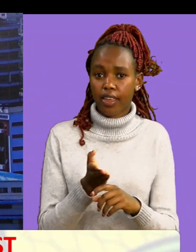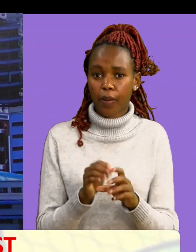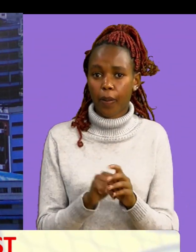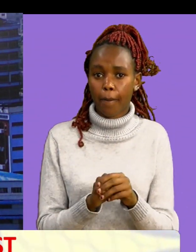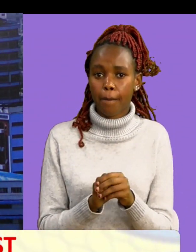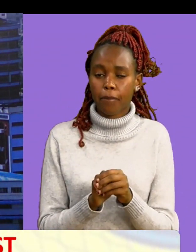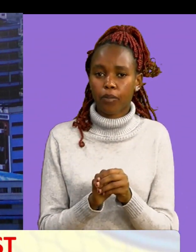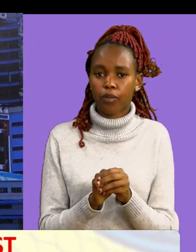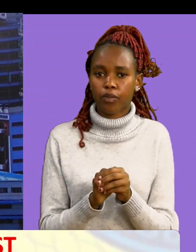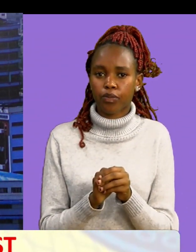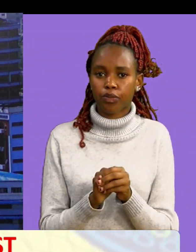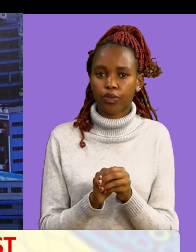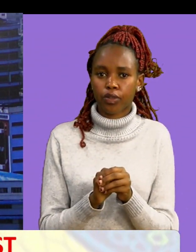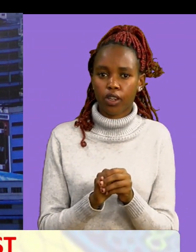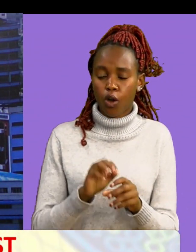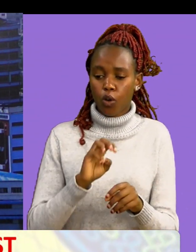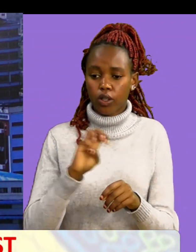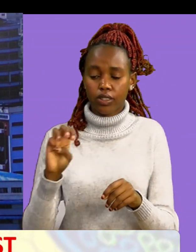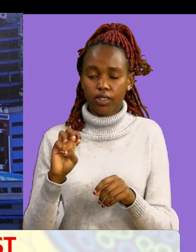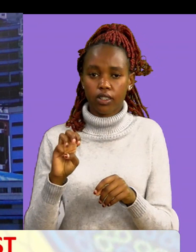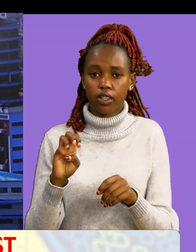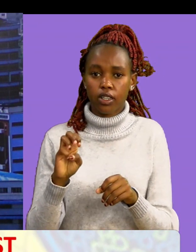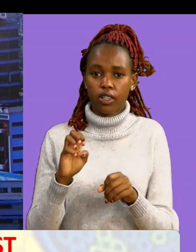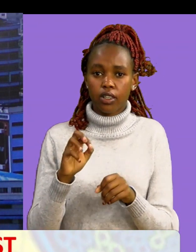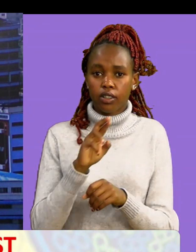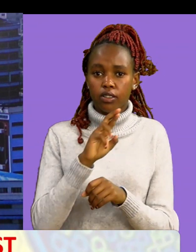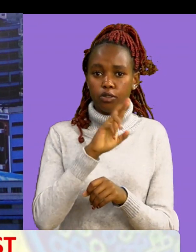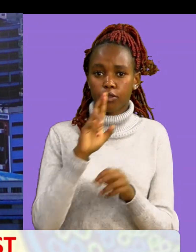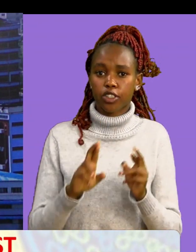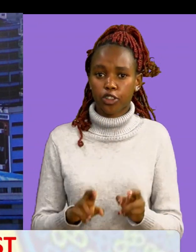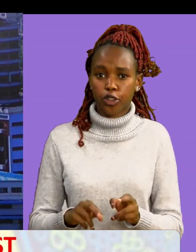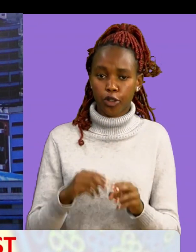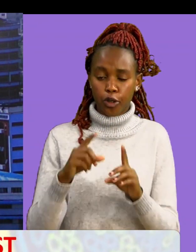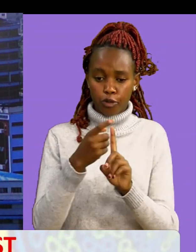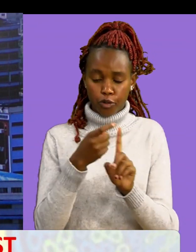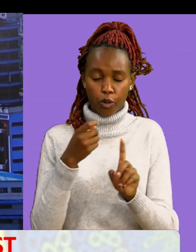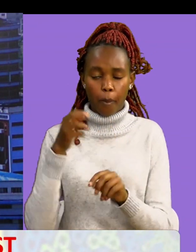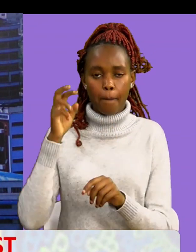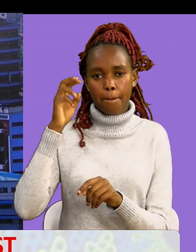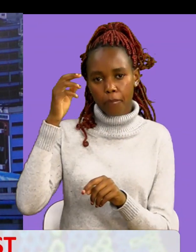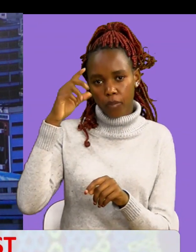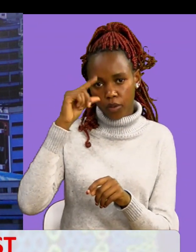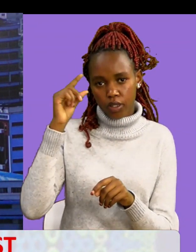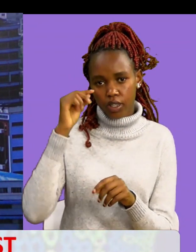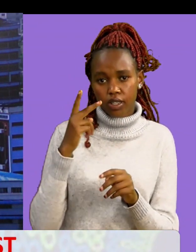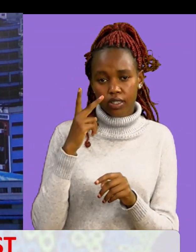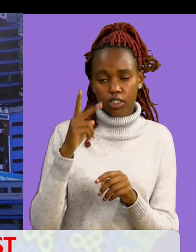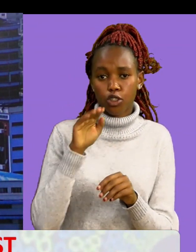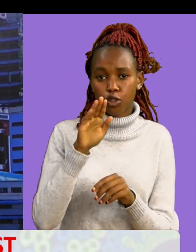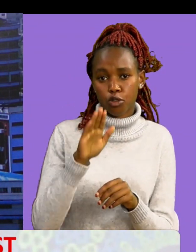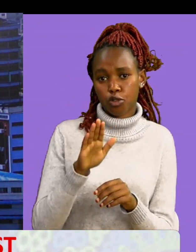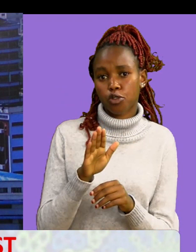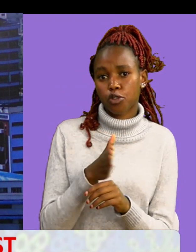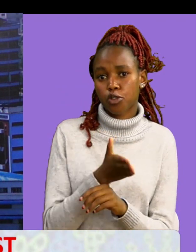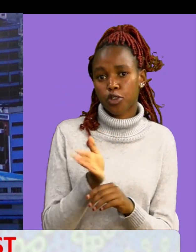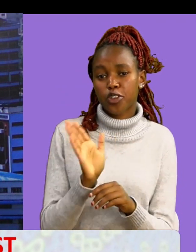University as well, when we had the Western Region Circuit. Recently, Pale tumetoka Mombasa. You can see it when persons with